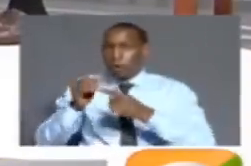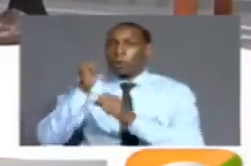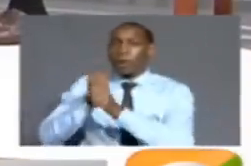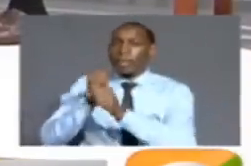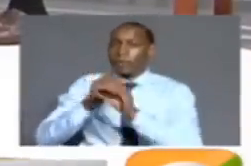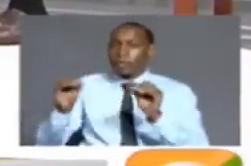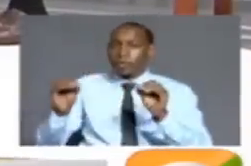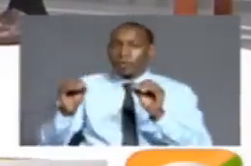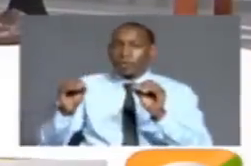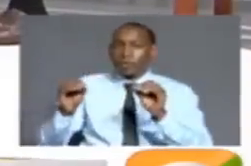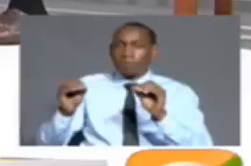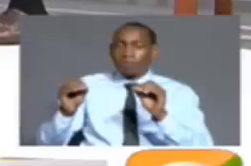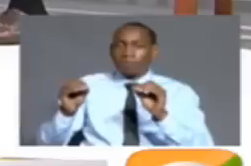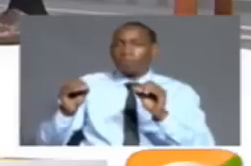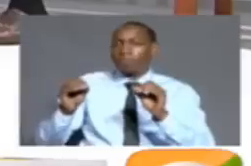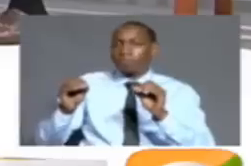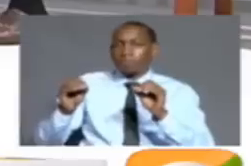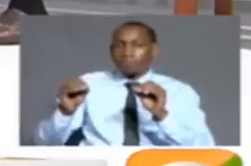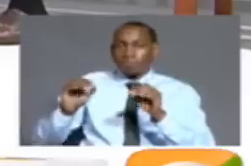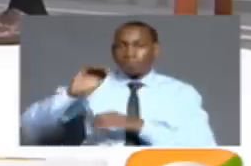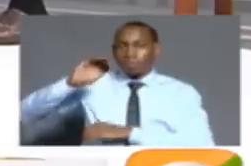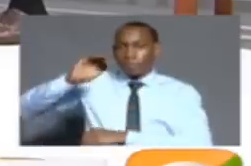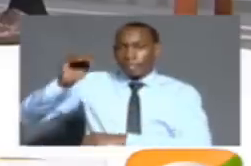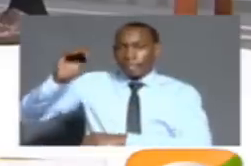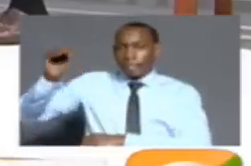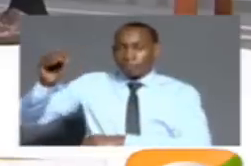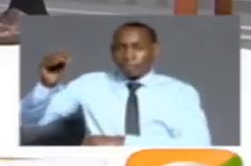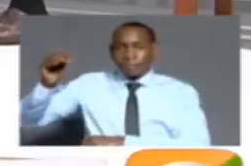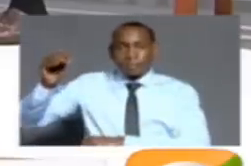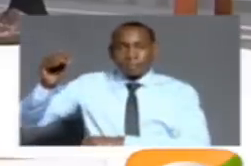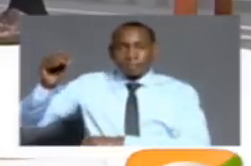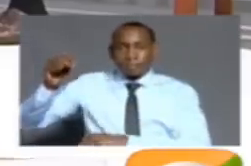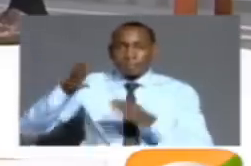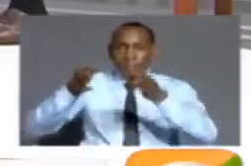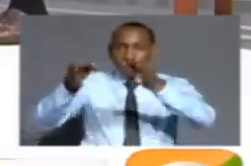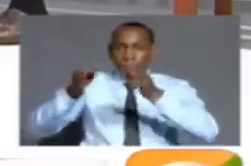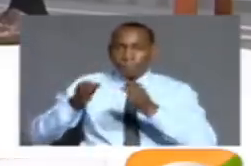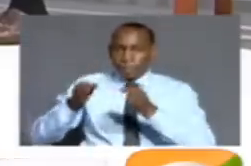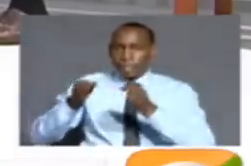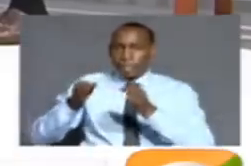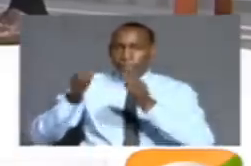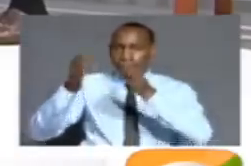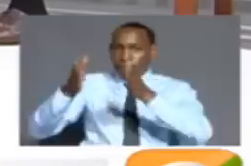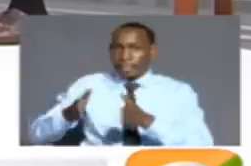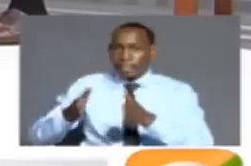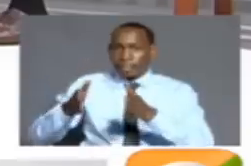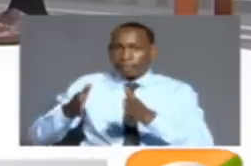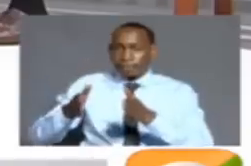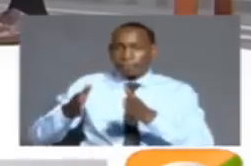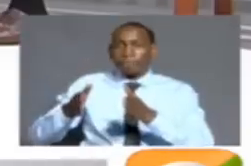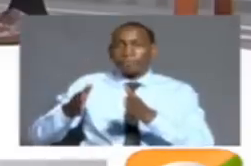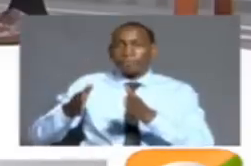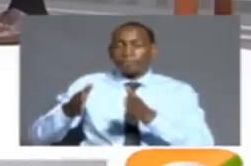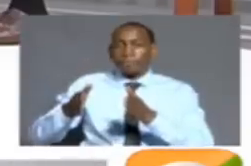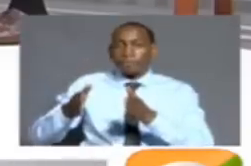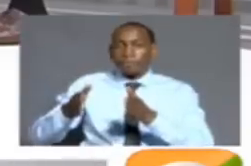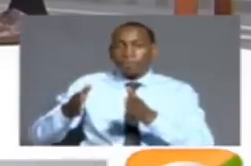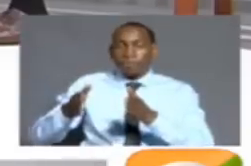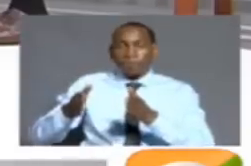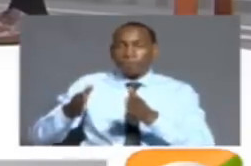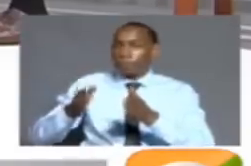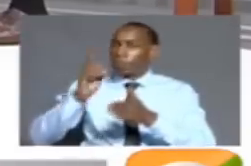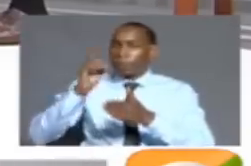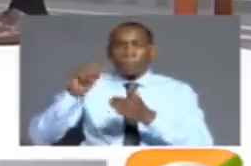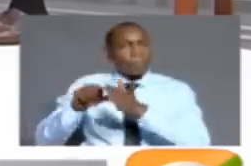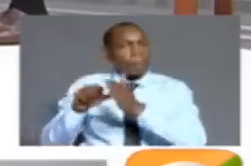laziness on the part of the county financial, whatever, the treasurer guy, the guy in charge of money, or what